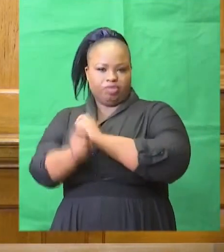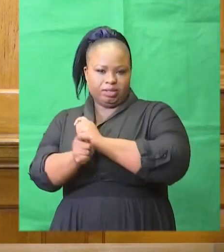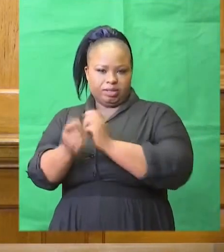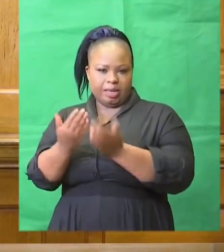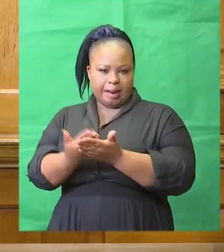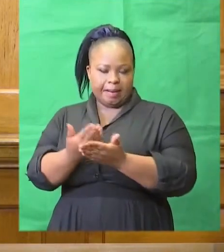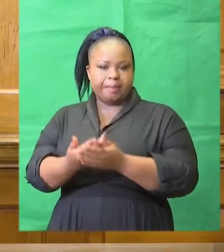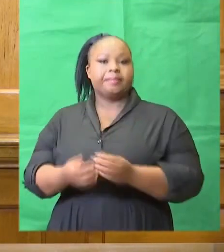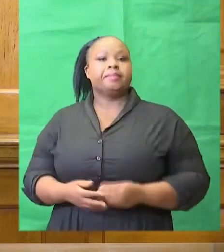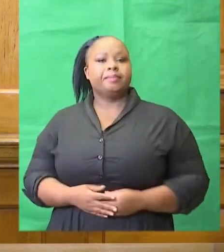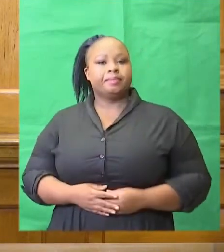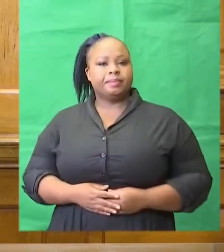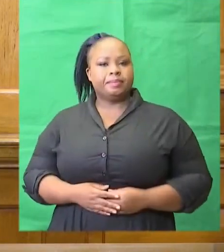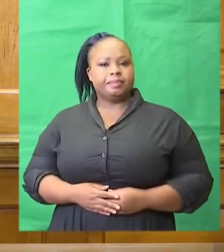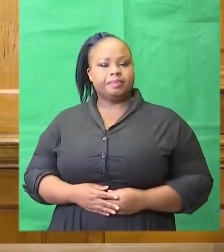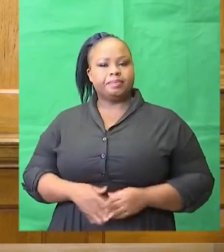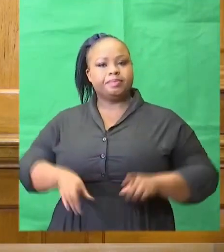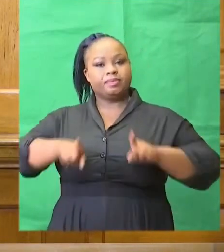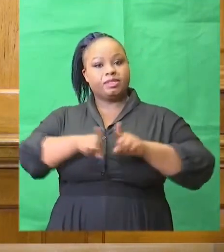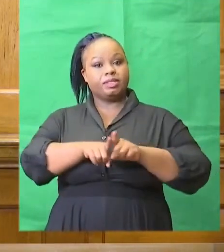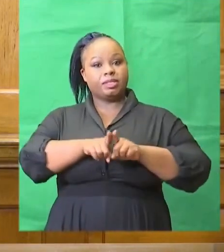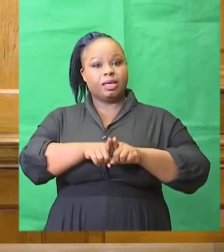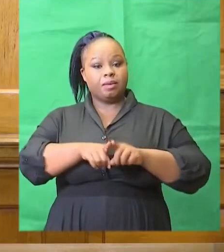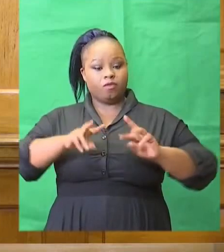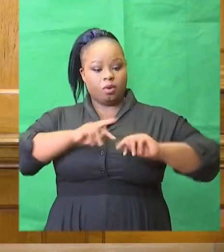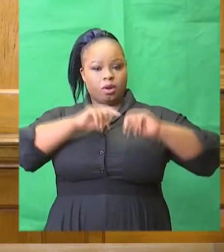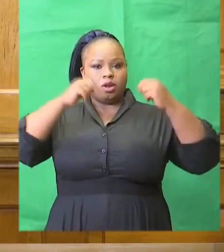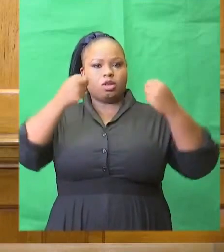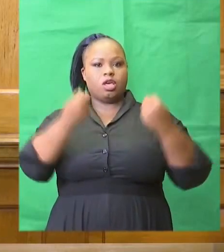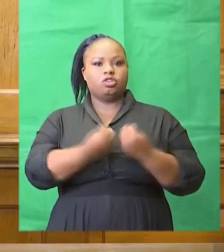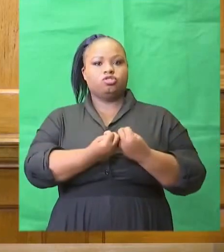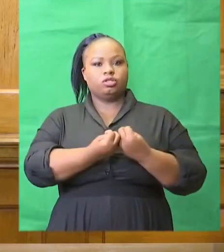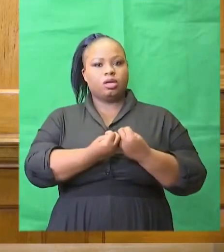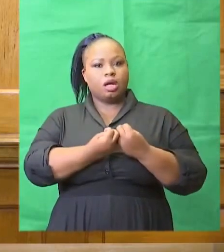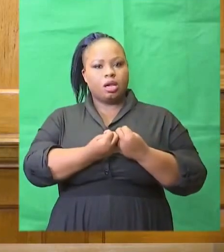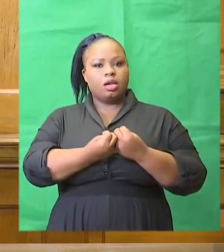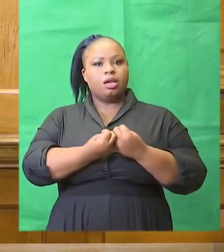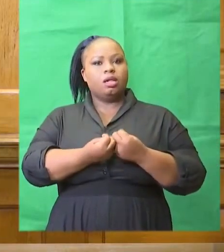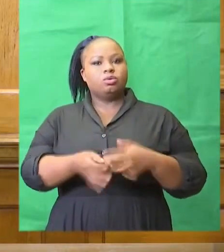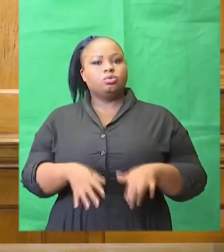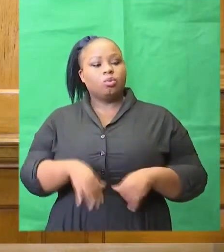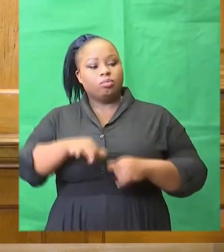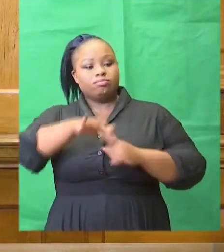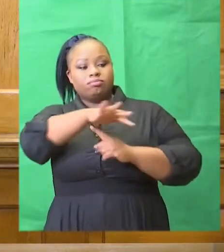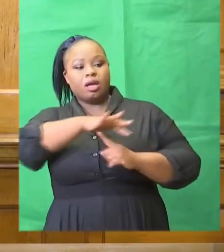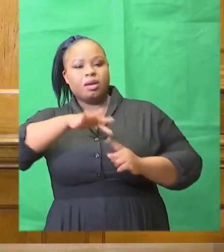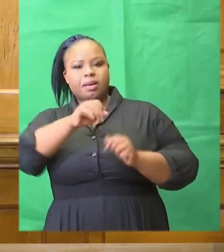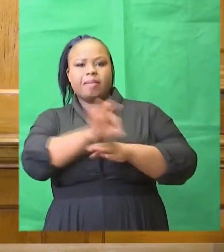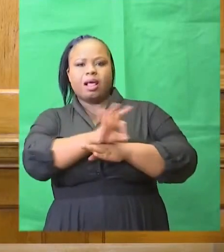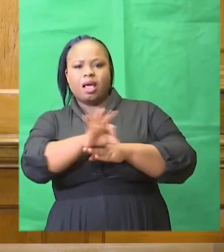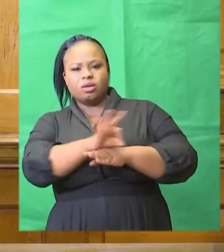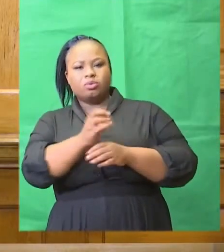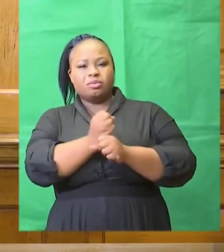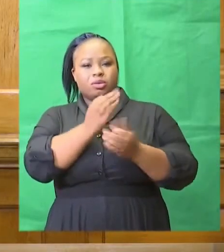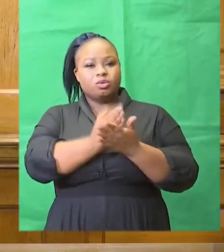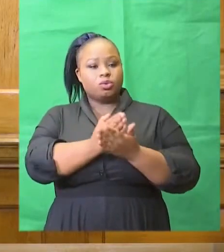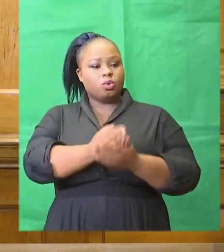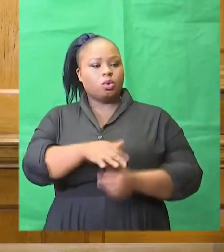our national resurgence plan to ensure that hospitals and other medical